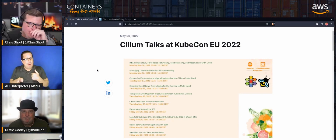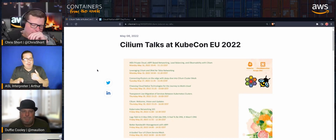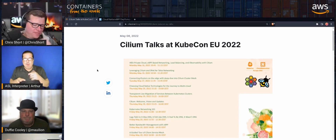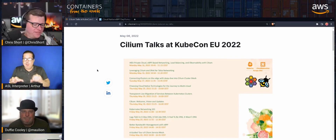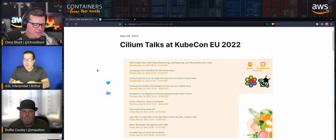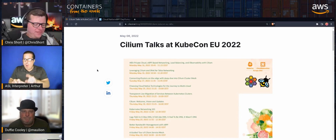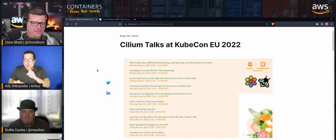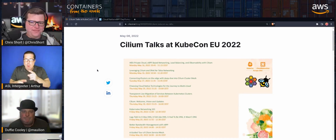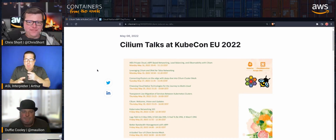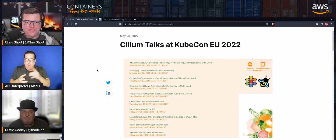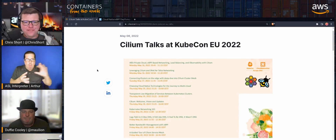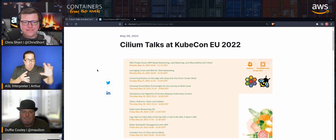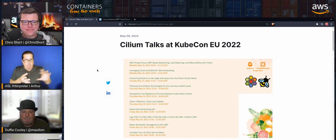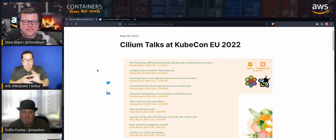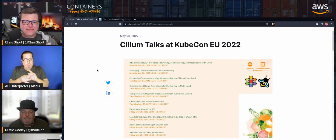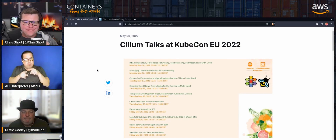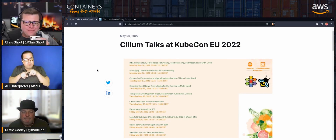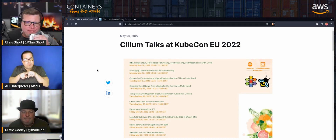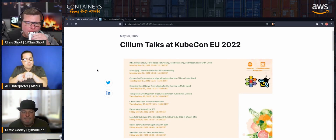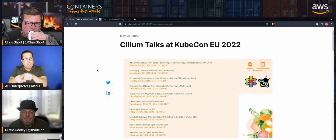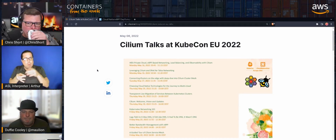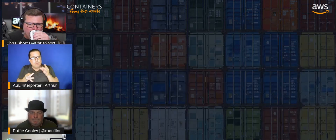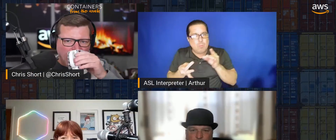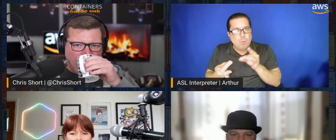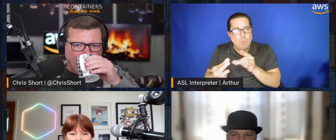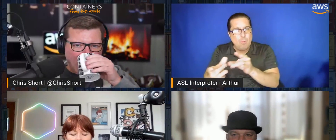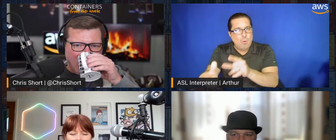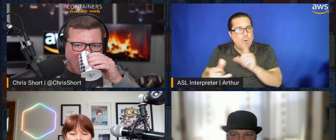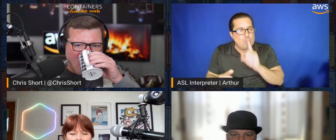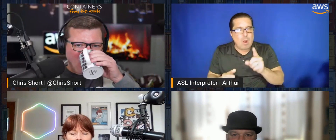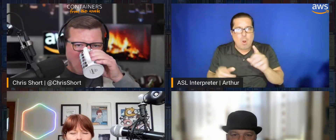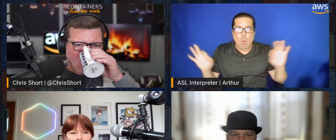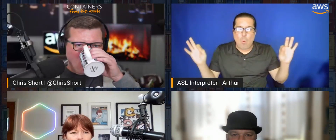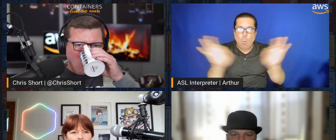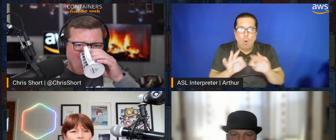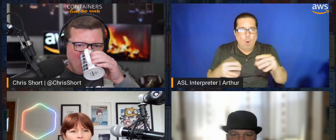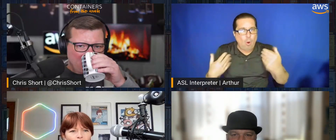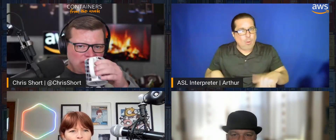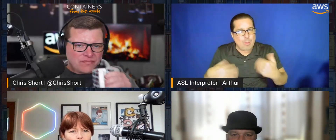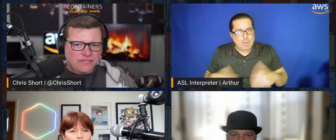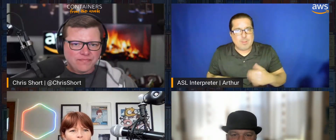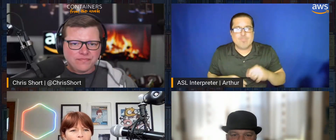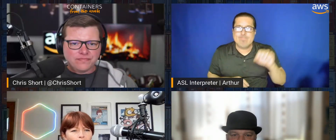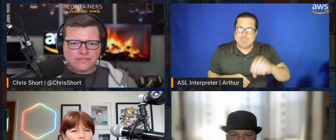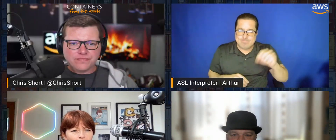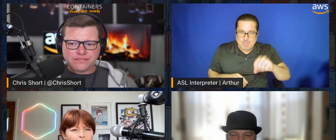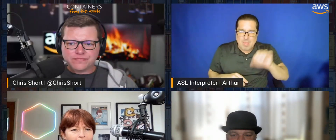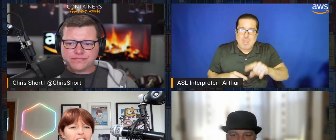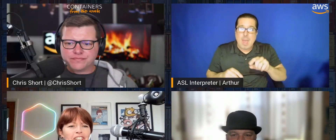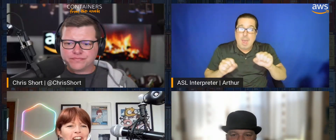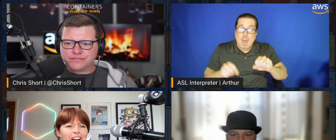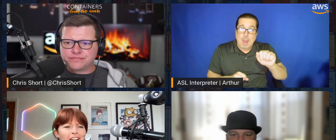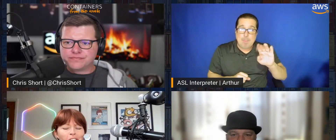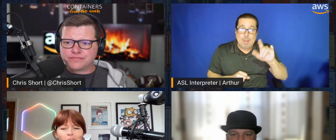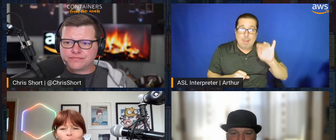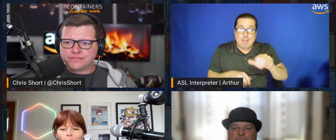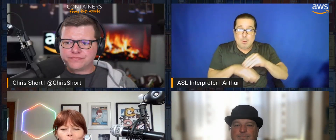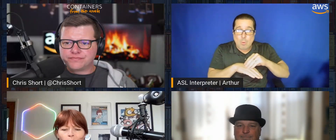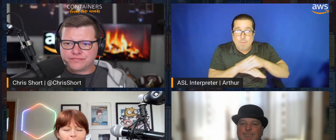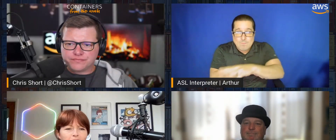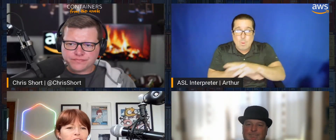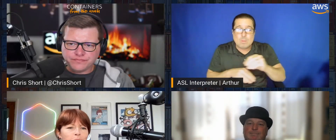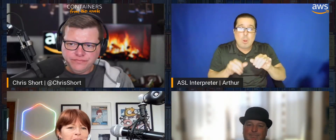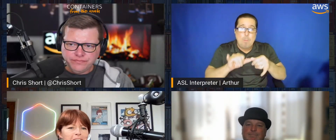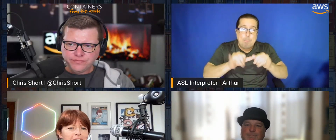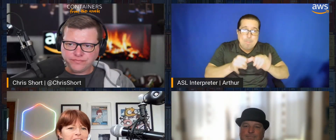it's that kind of ability to influence or measure